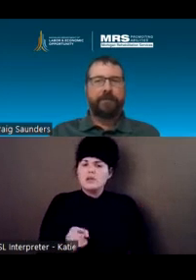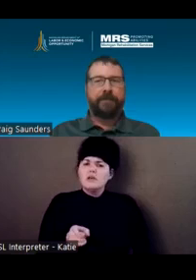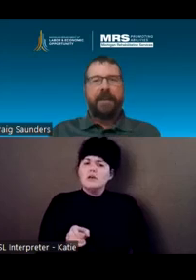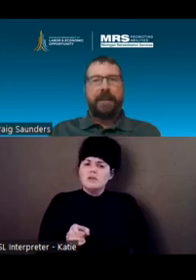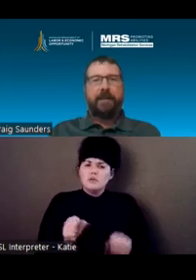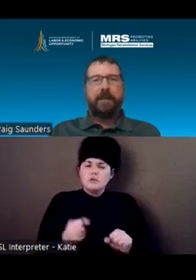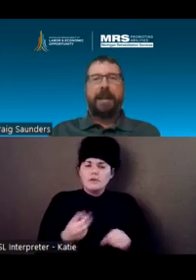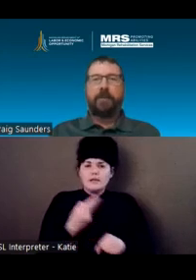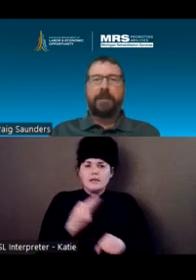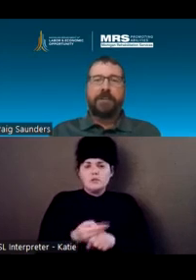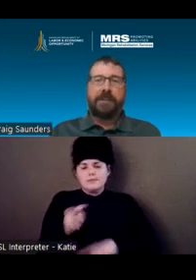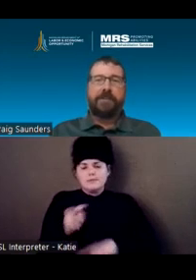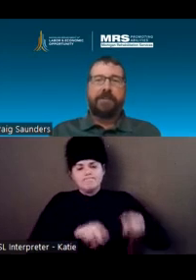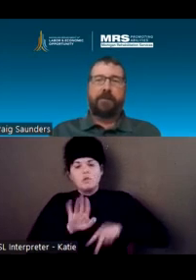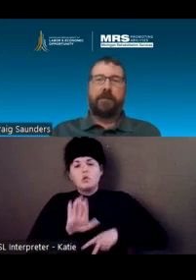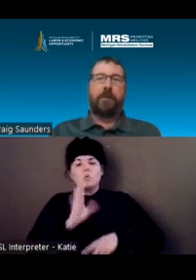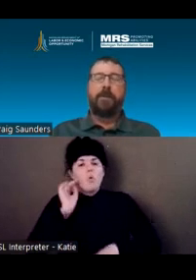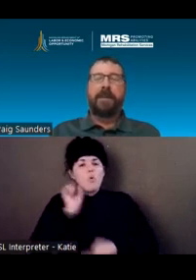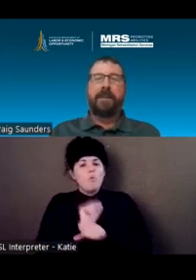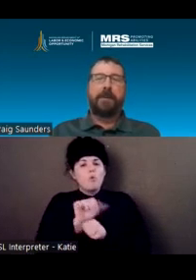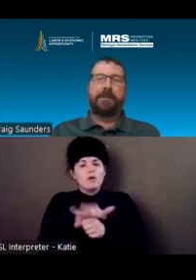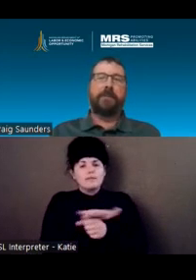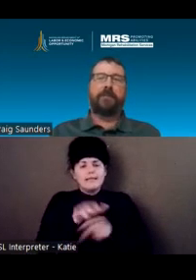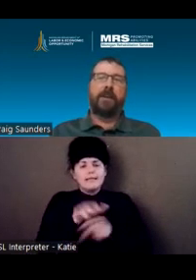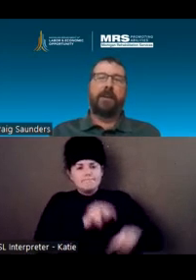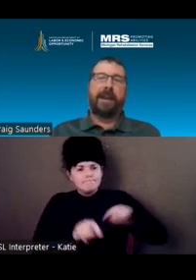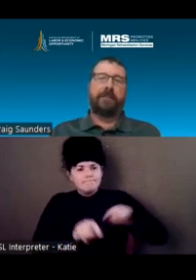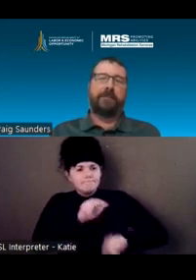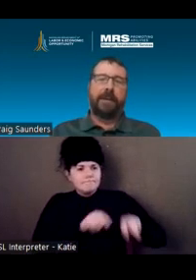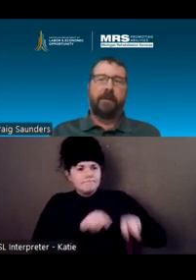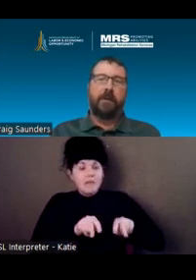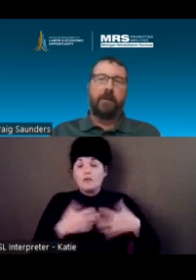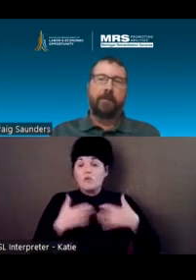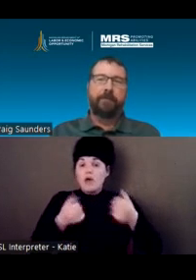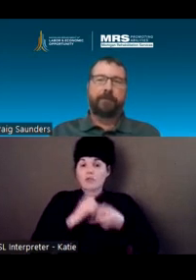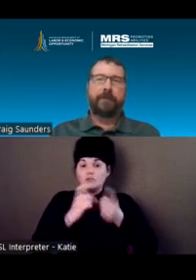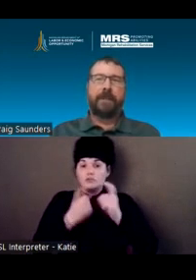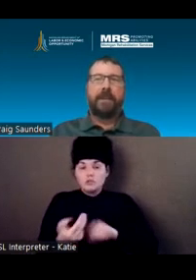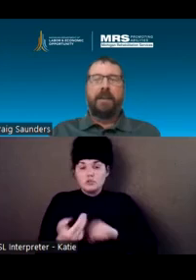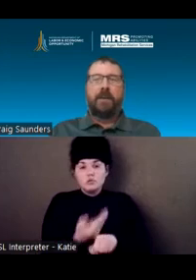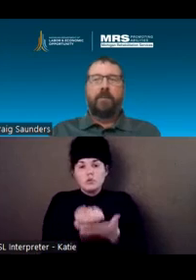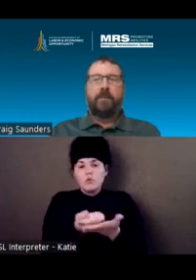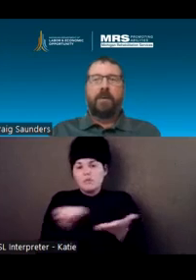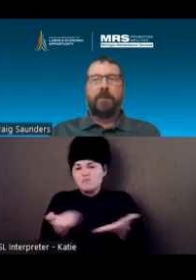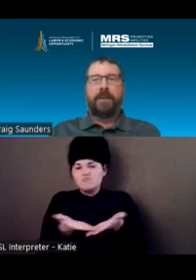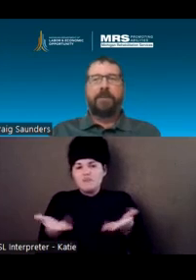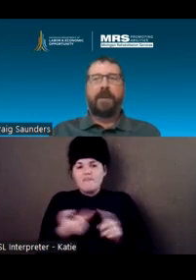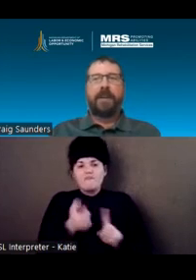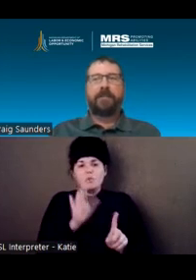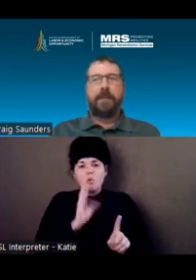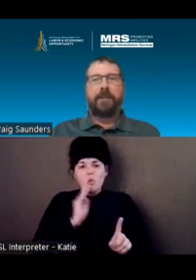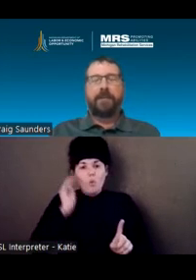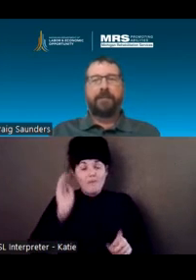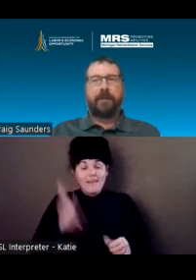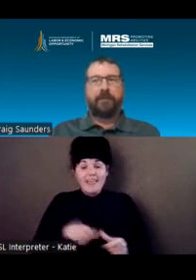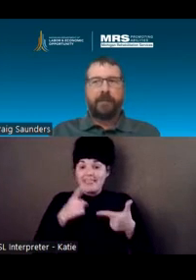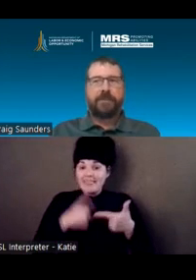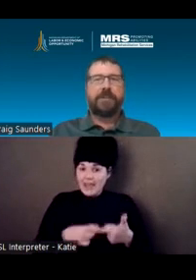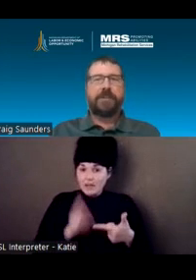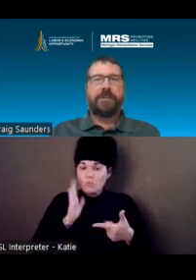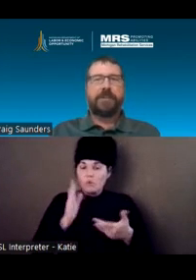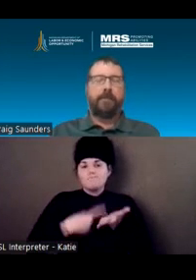workstation and make healthy changes with equipment and materials you have access to at your home. We will then address the benefits